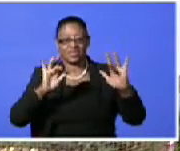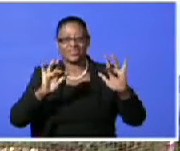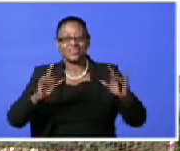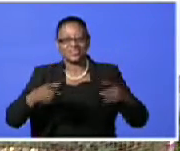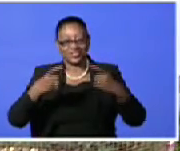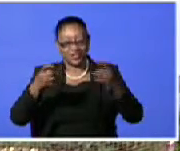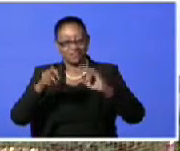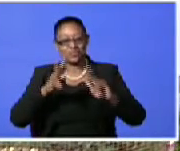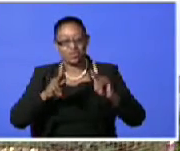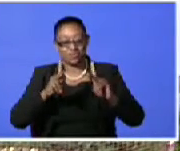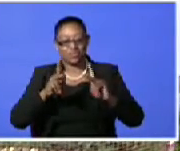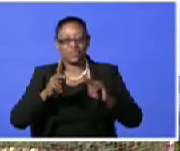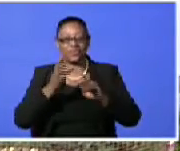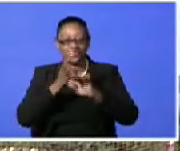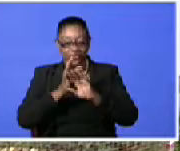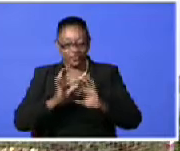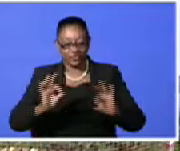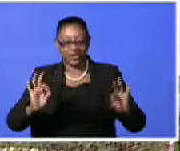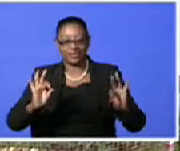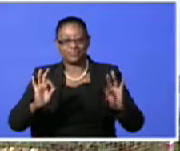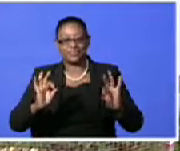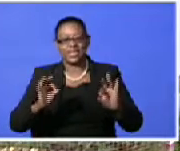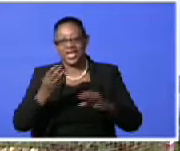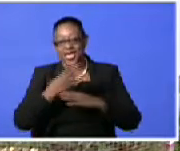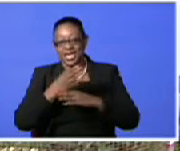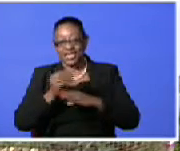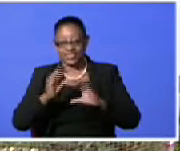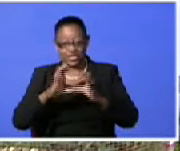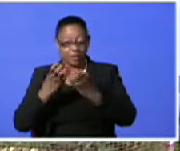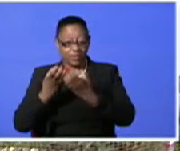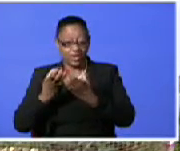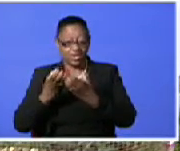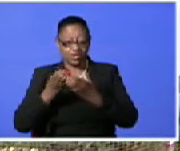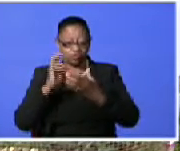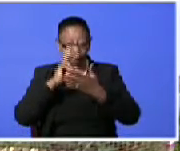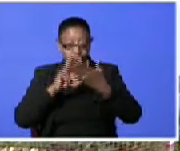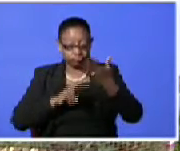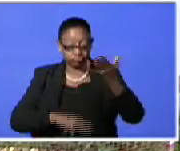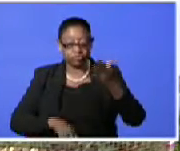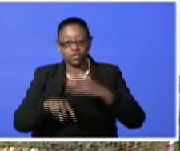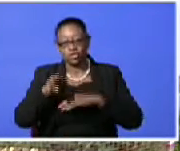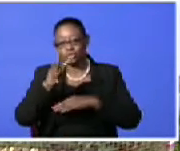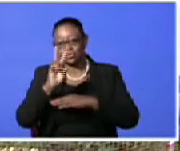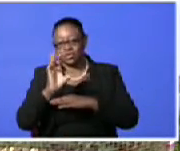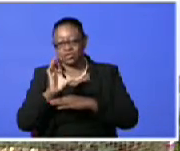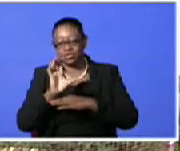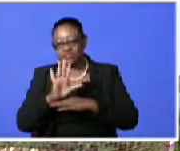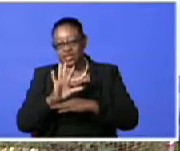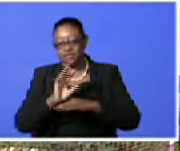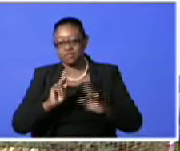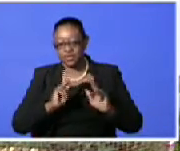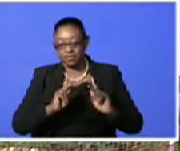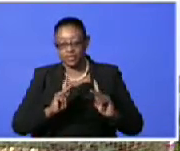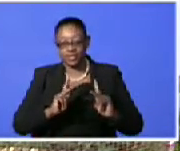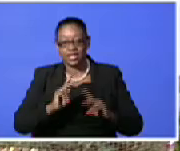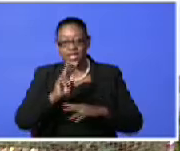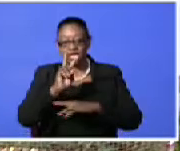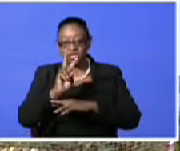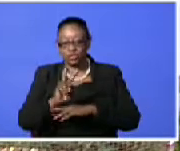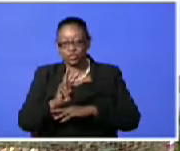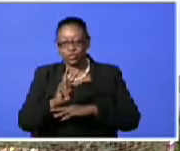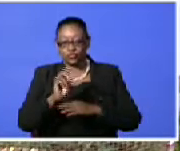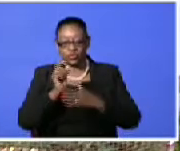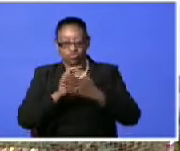requests for clemency. During a meeting Wednesday, the committee reviewed 205 requests for clemency and two for the expungement